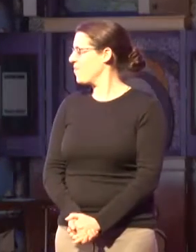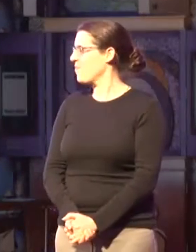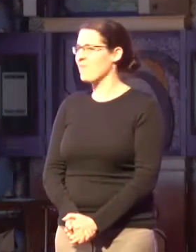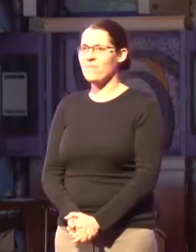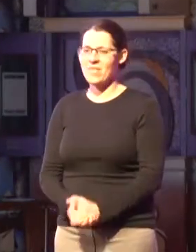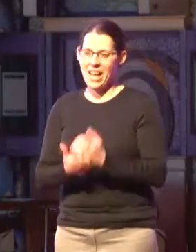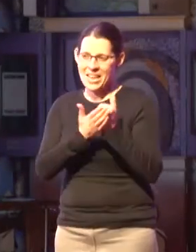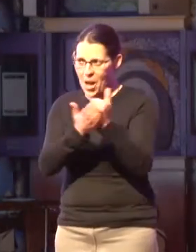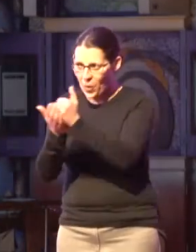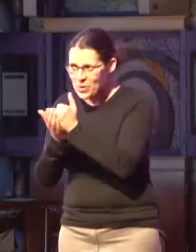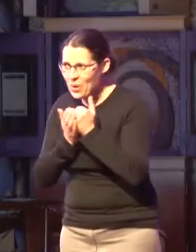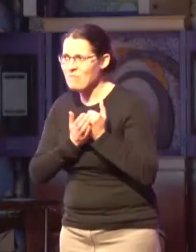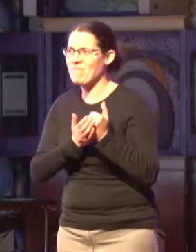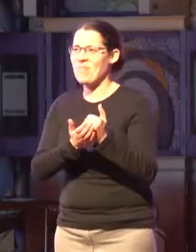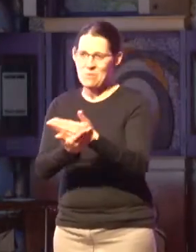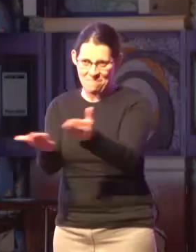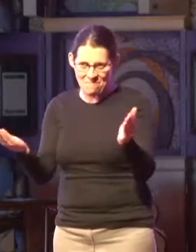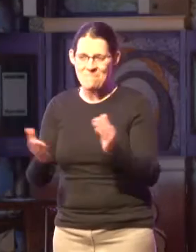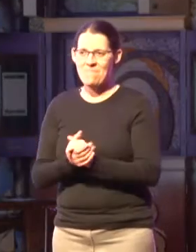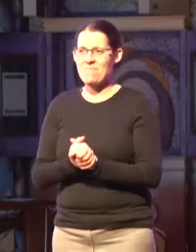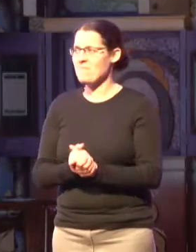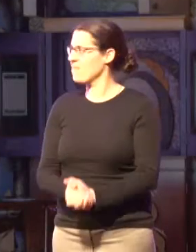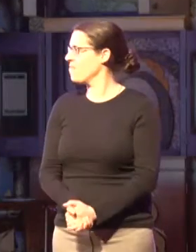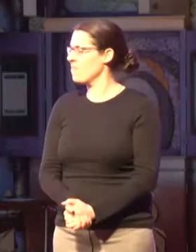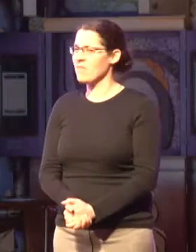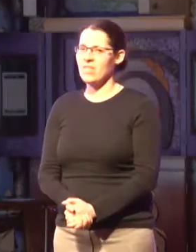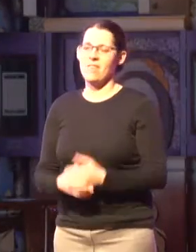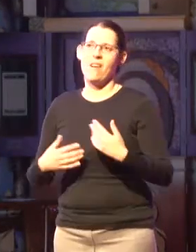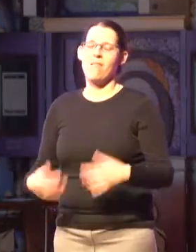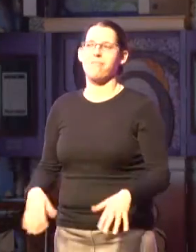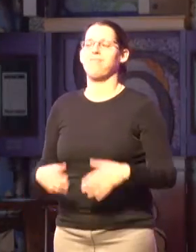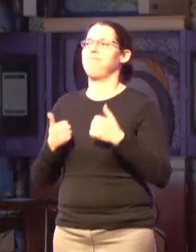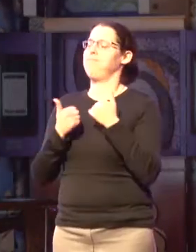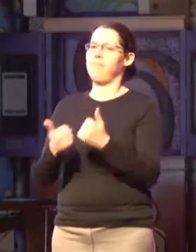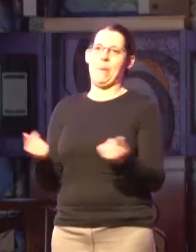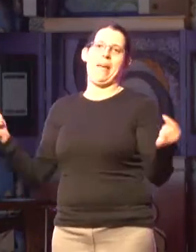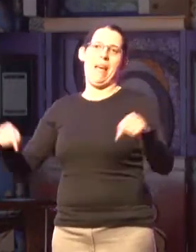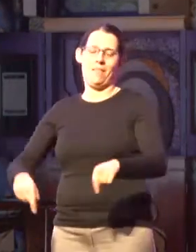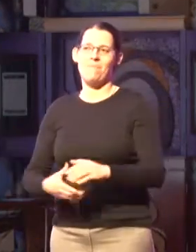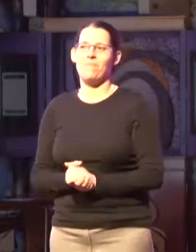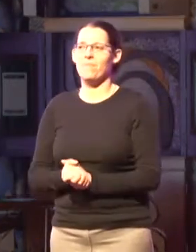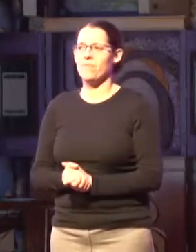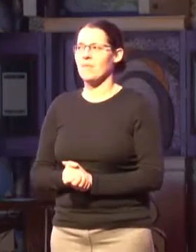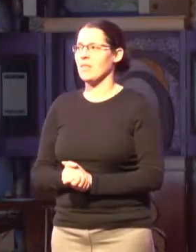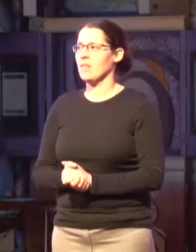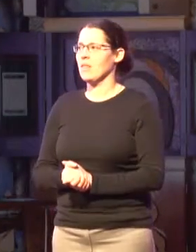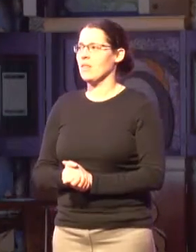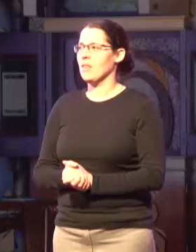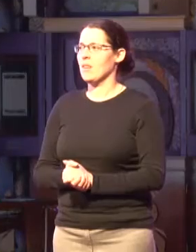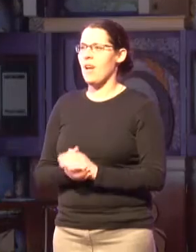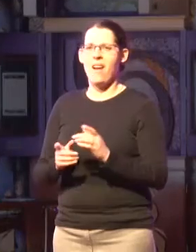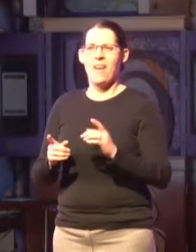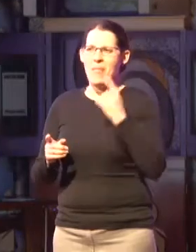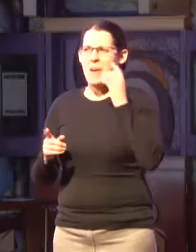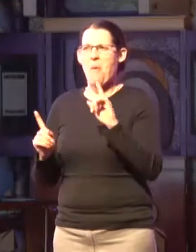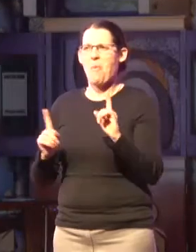Tēnā koutou katoa, te whānau. It's beautiful to be here. What are a whole lot of space brokers doing at an